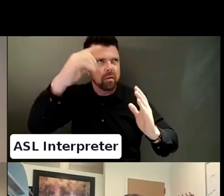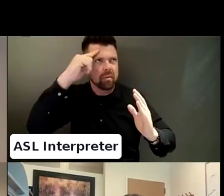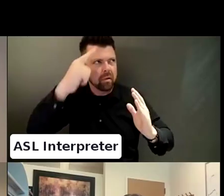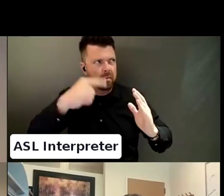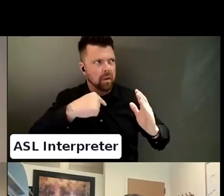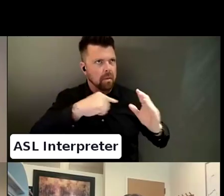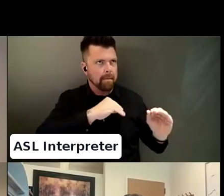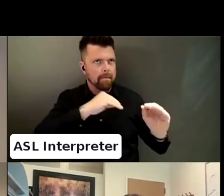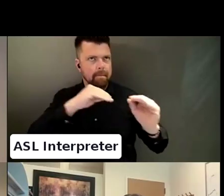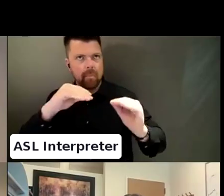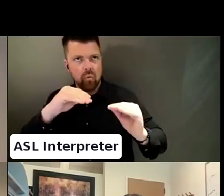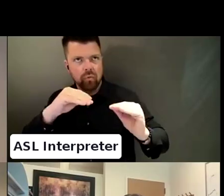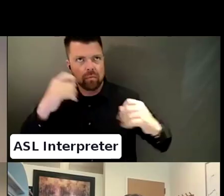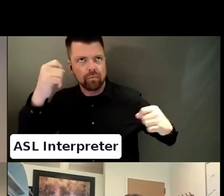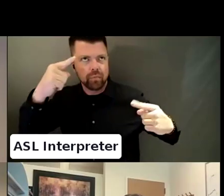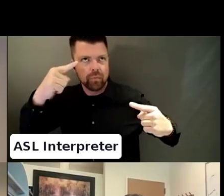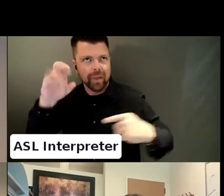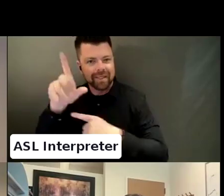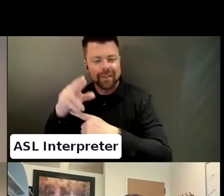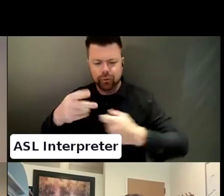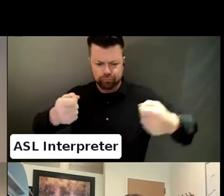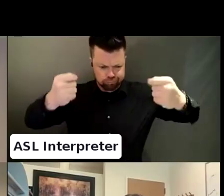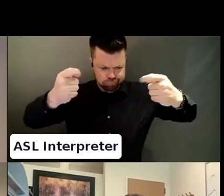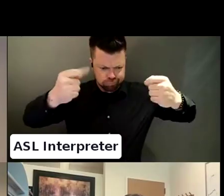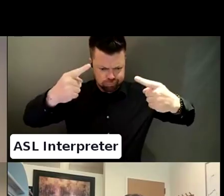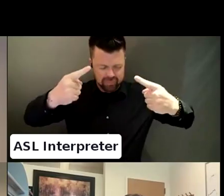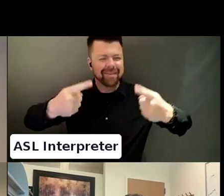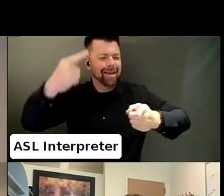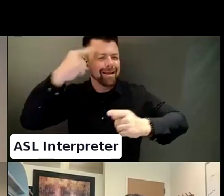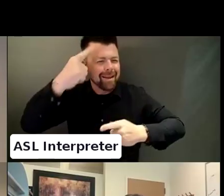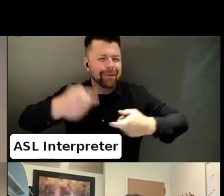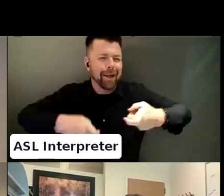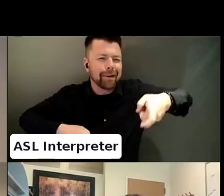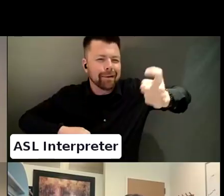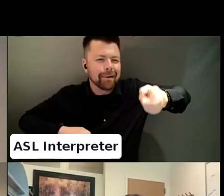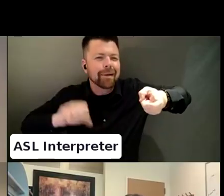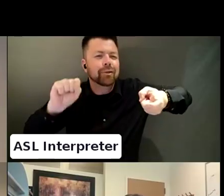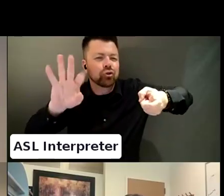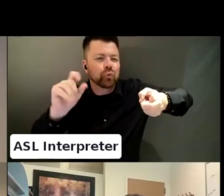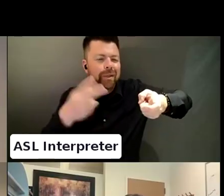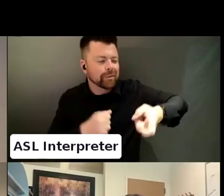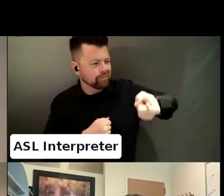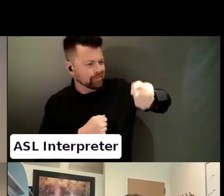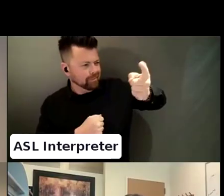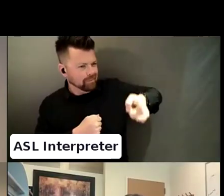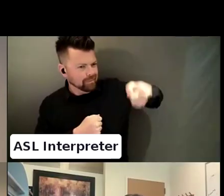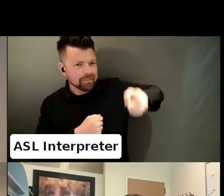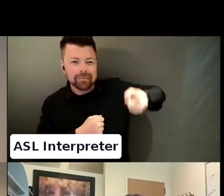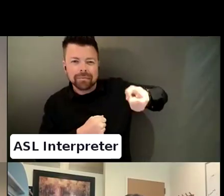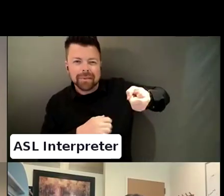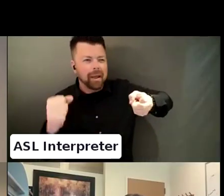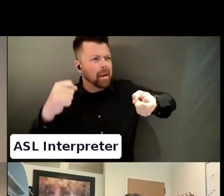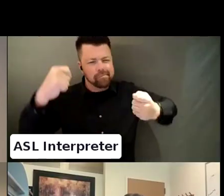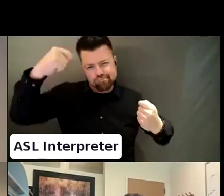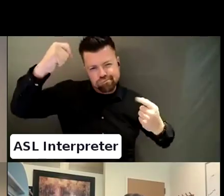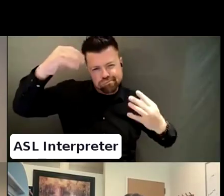similar sensor, if you flipped at least a figurative switch, would be able to stimulate or modulate